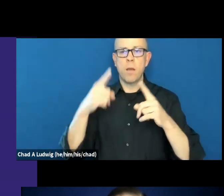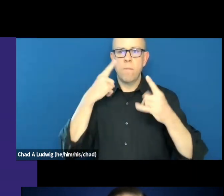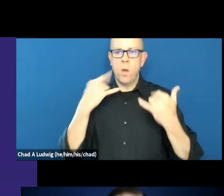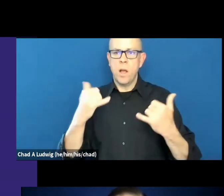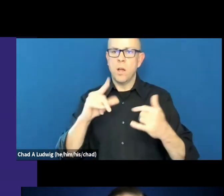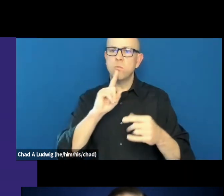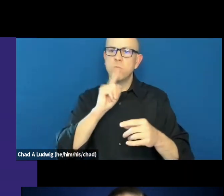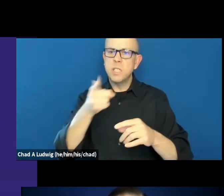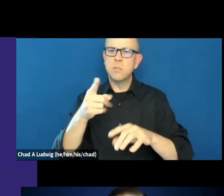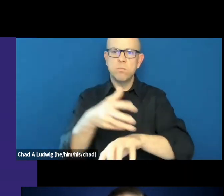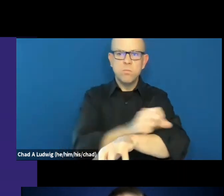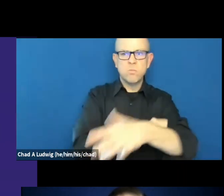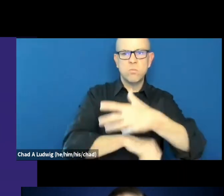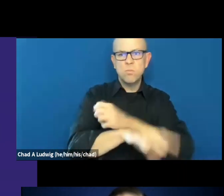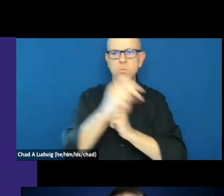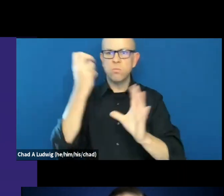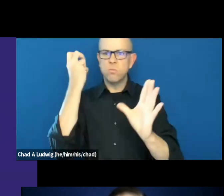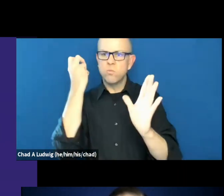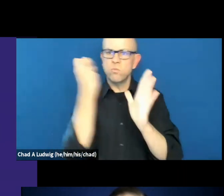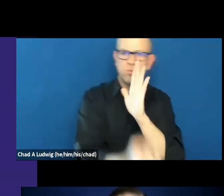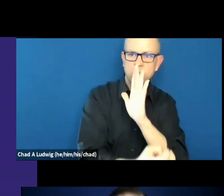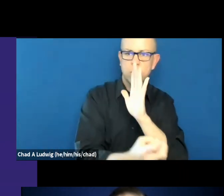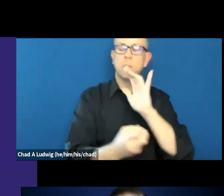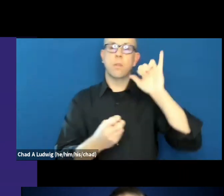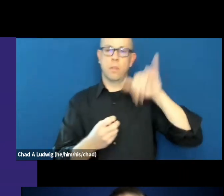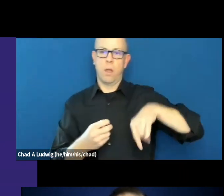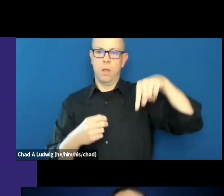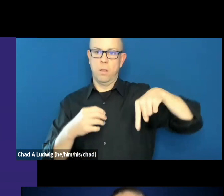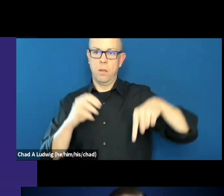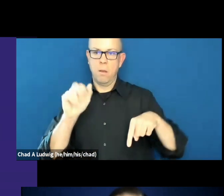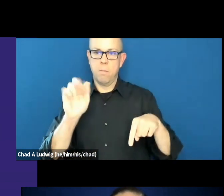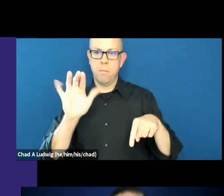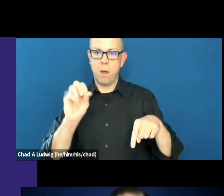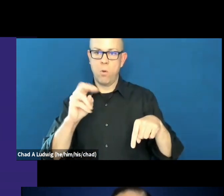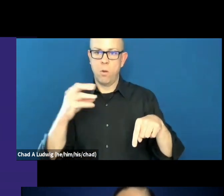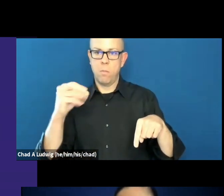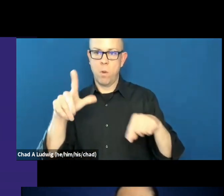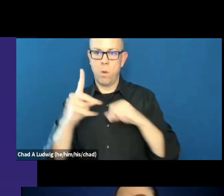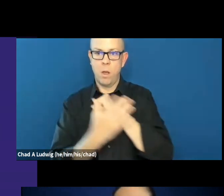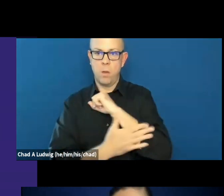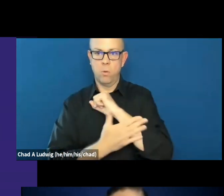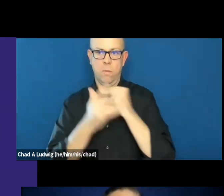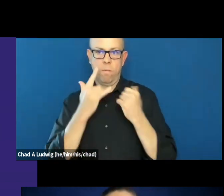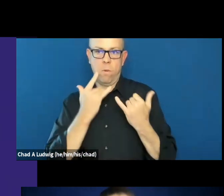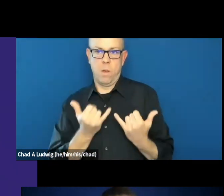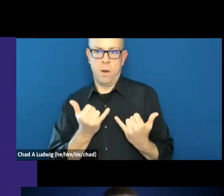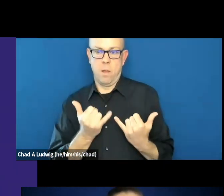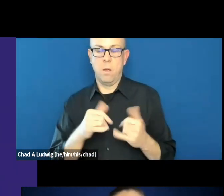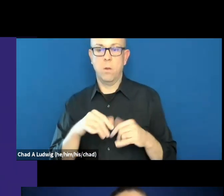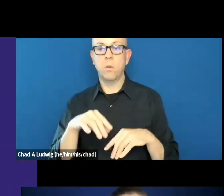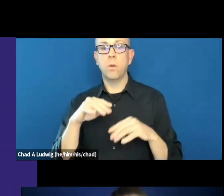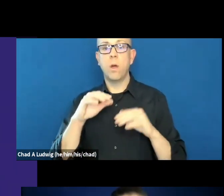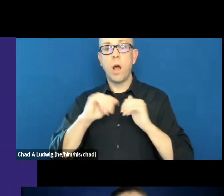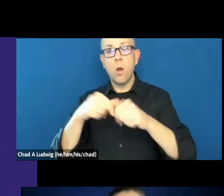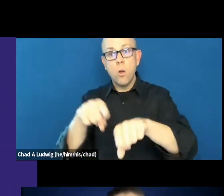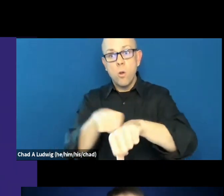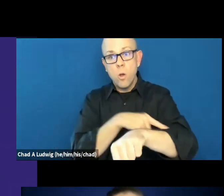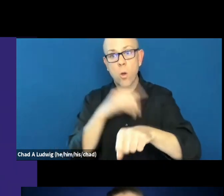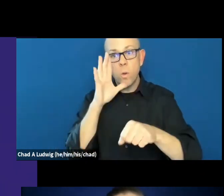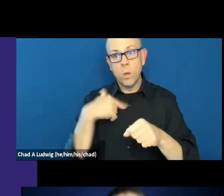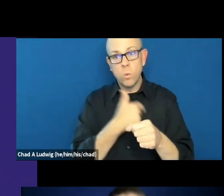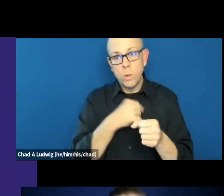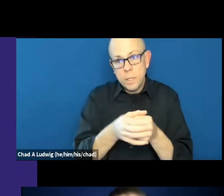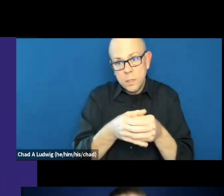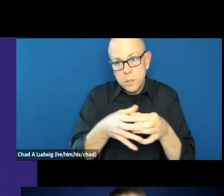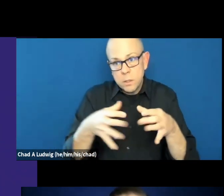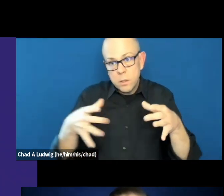in the situation that they may be in. So we are very willing and ready to get into the trenches with all of you and help